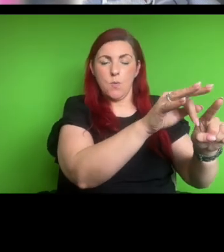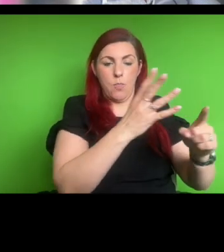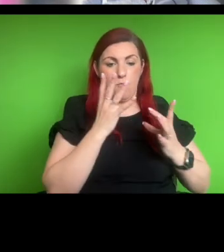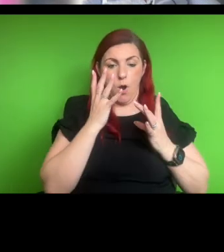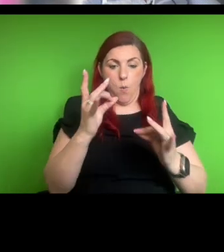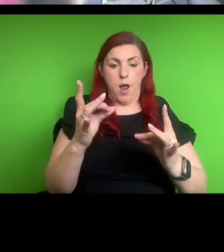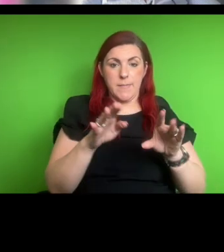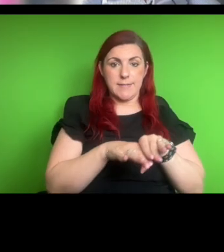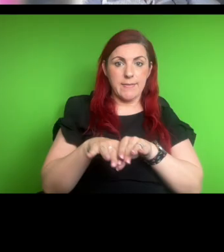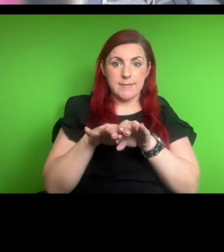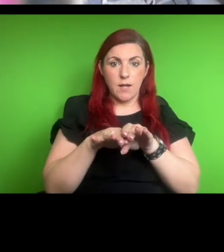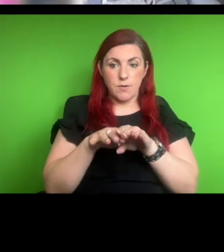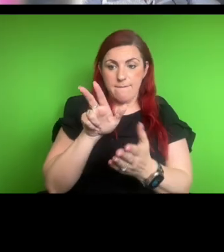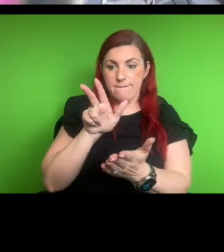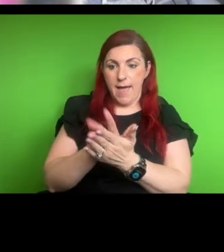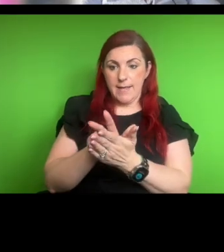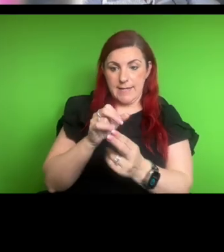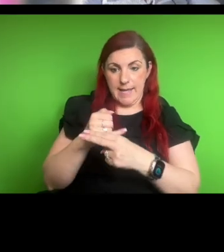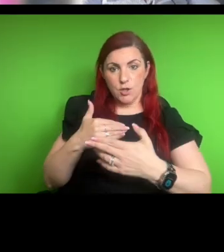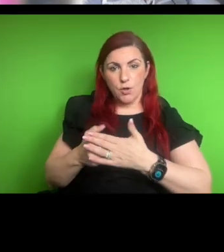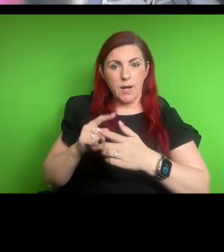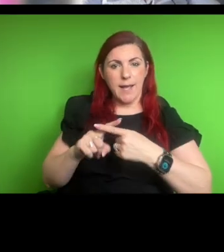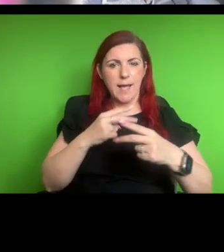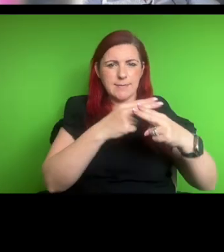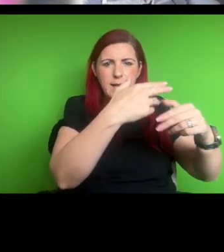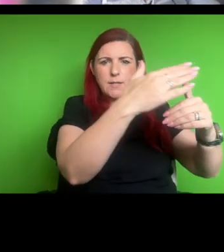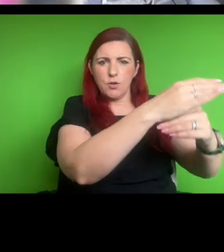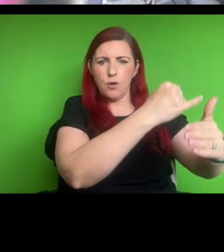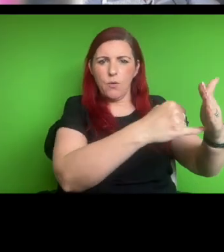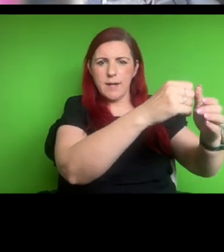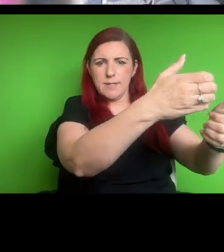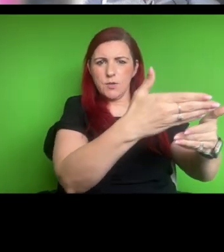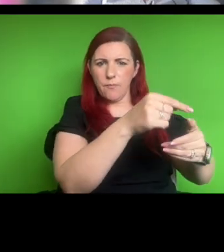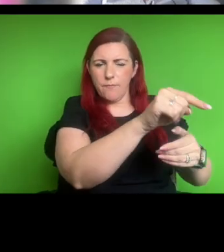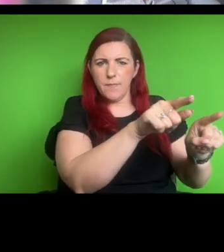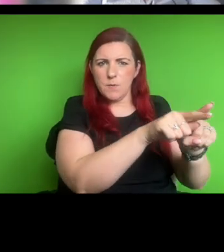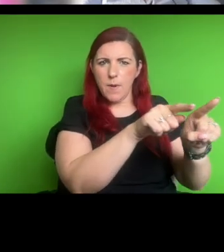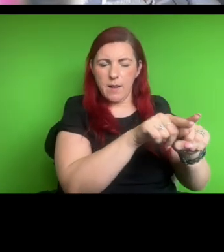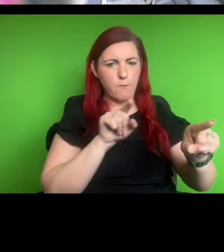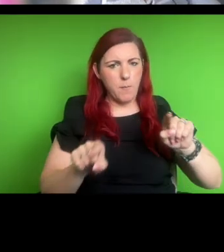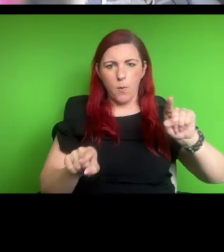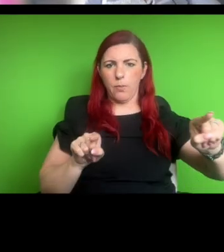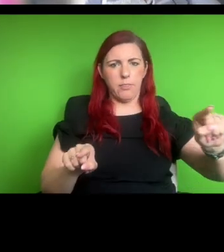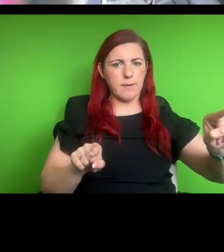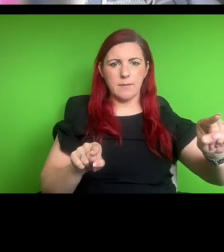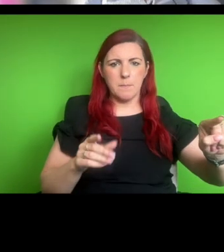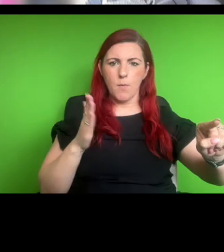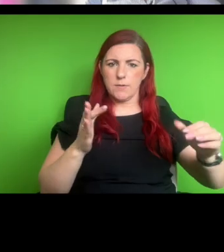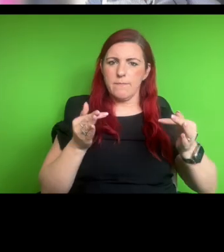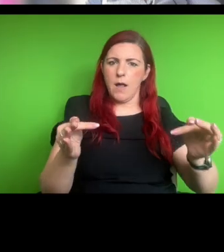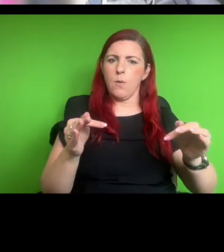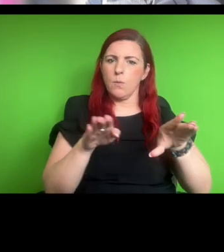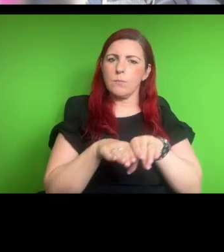and are also applicable to outsourced services. The standard also